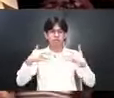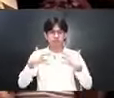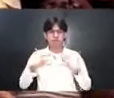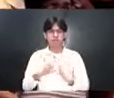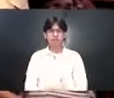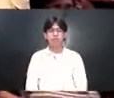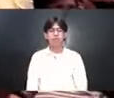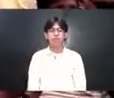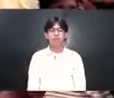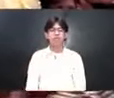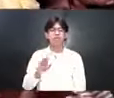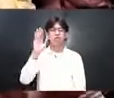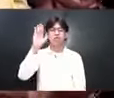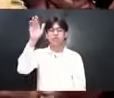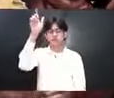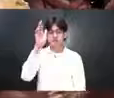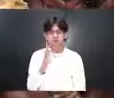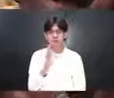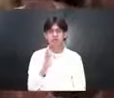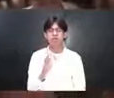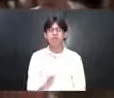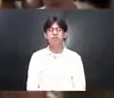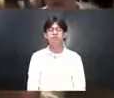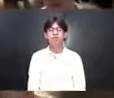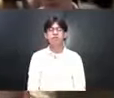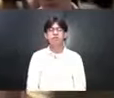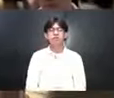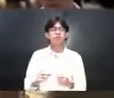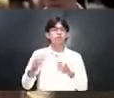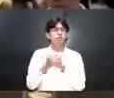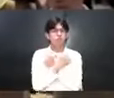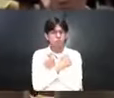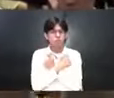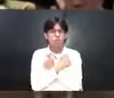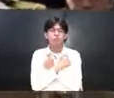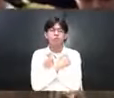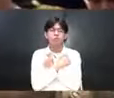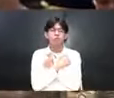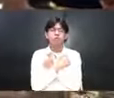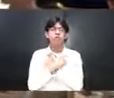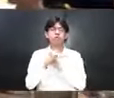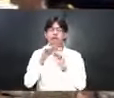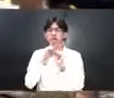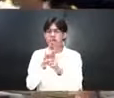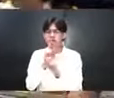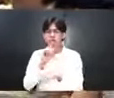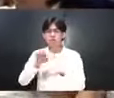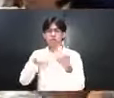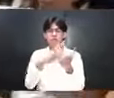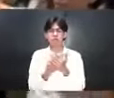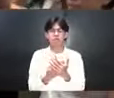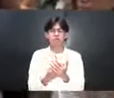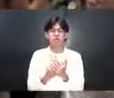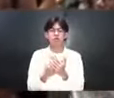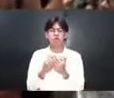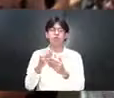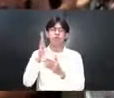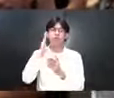You are their armor, God. And let love be the answer to everything that they will go